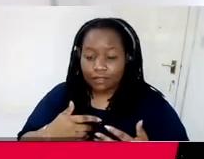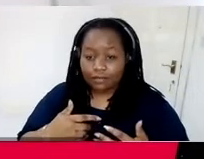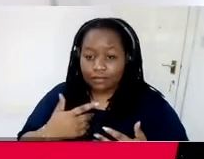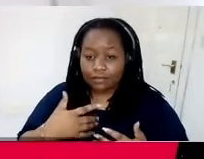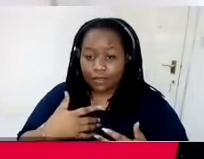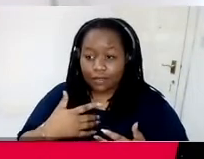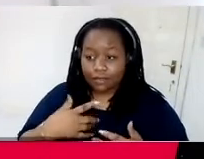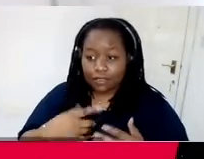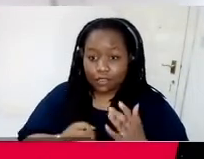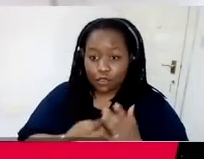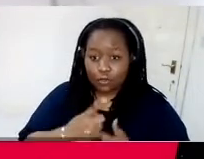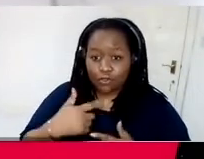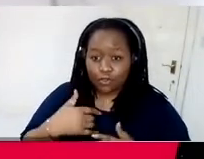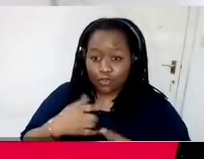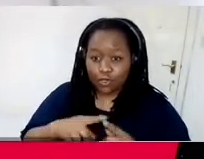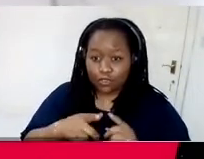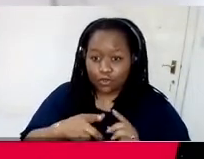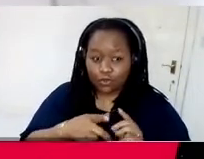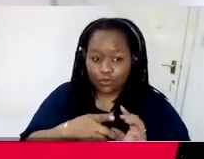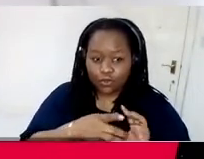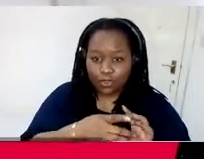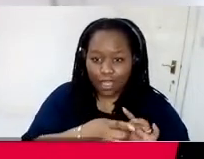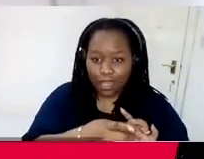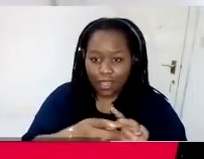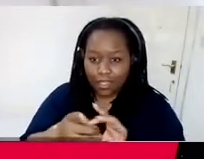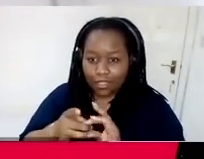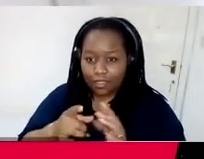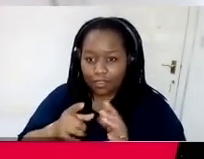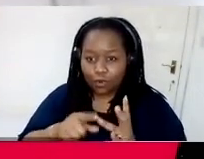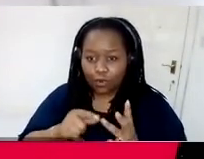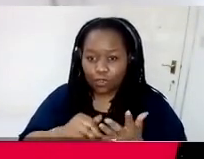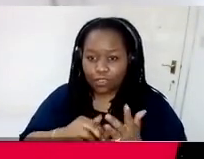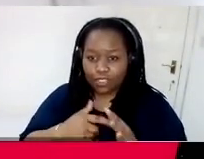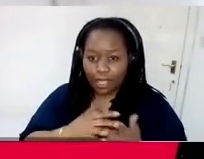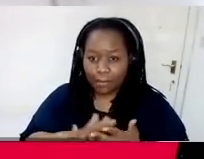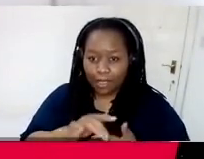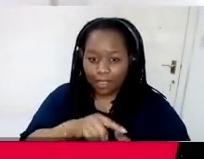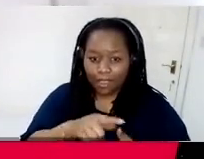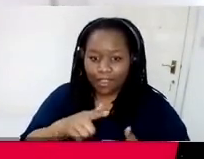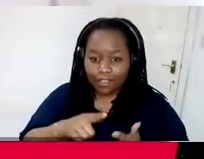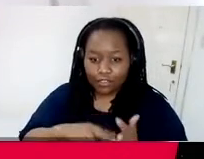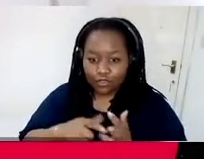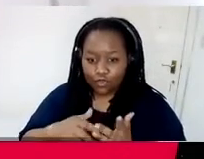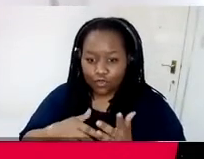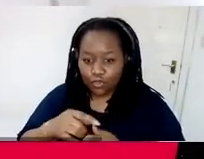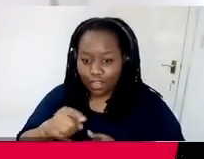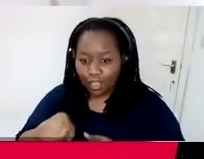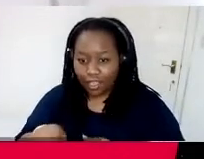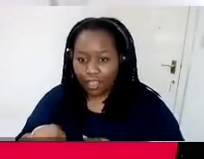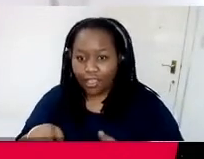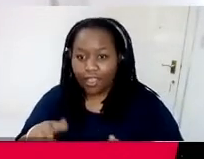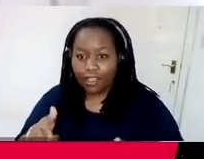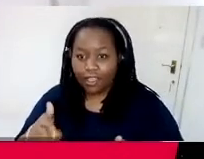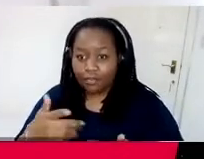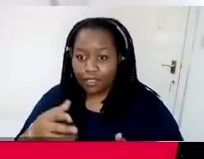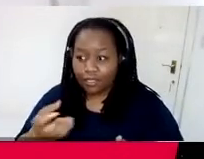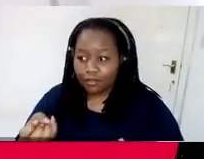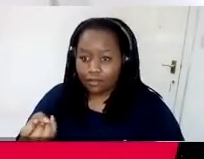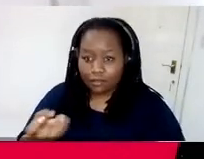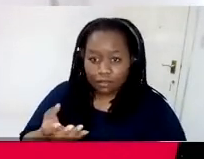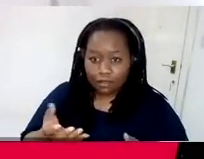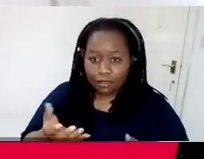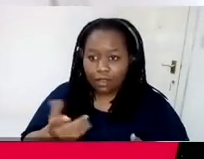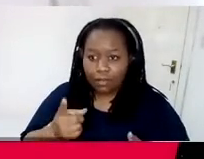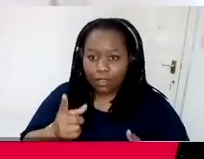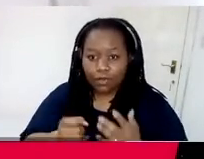together some of the threads of what Osama and Chinar have been telling us about what's been happening in